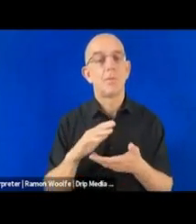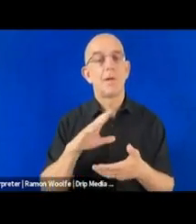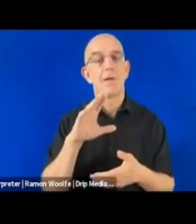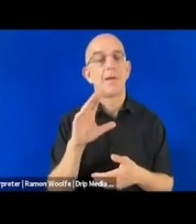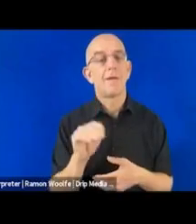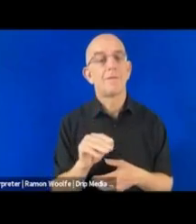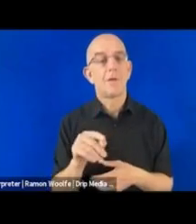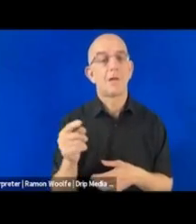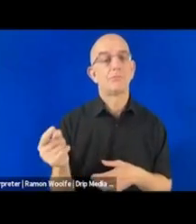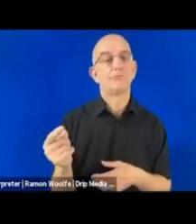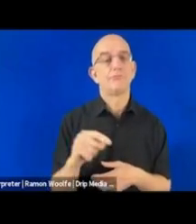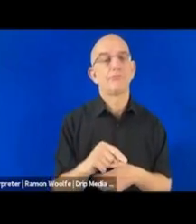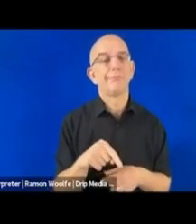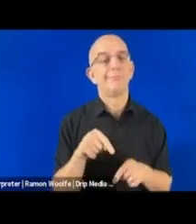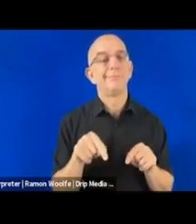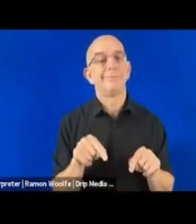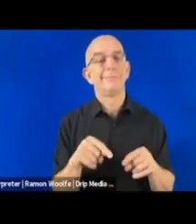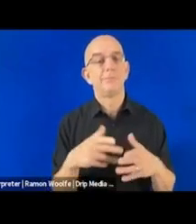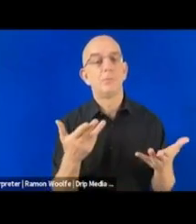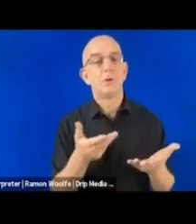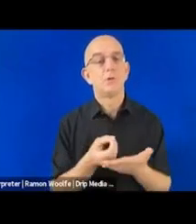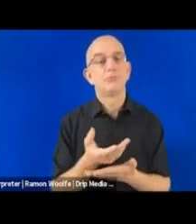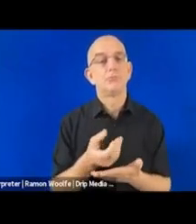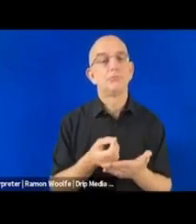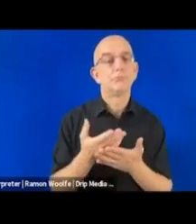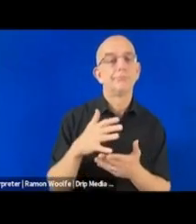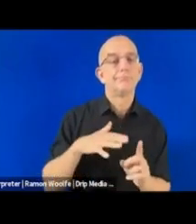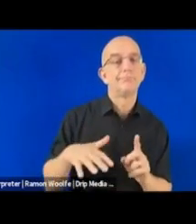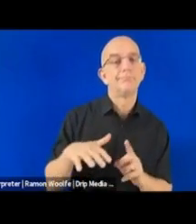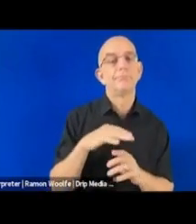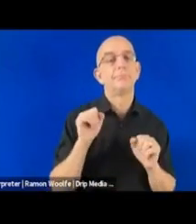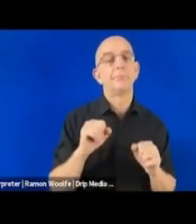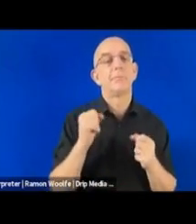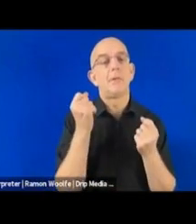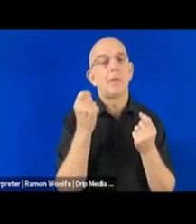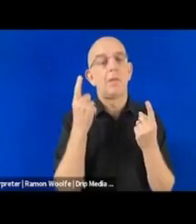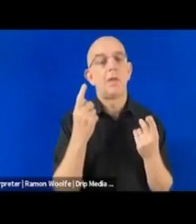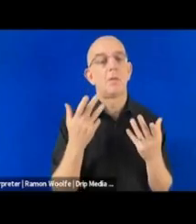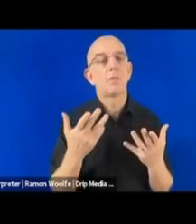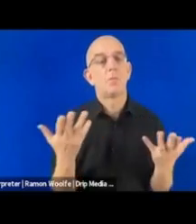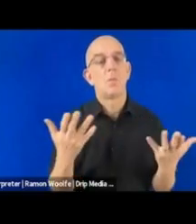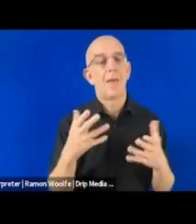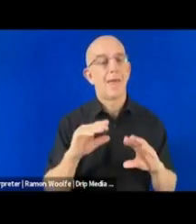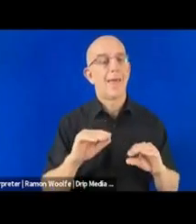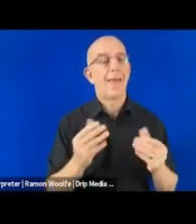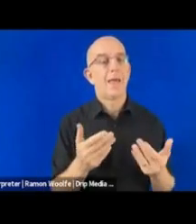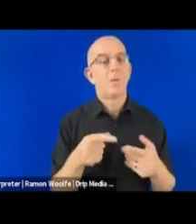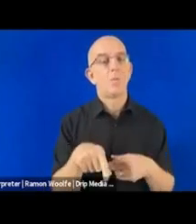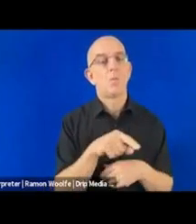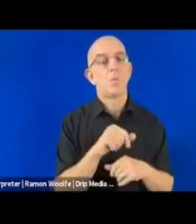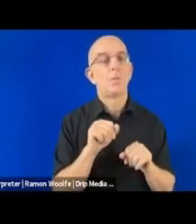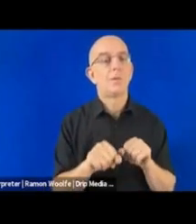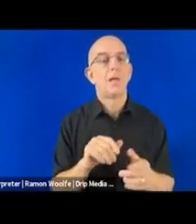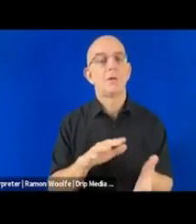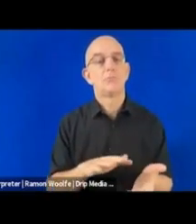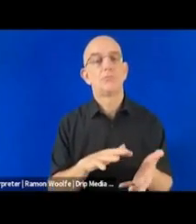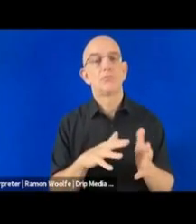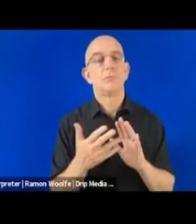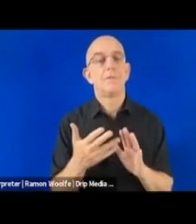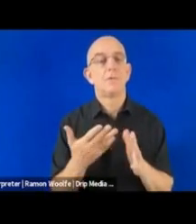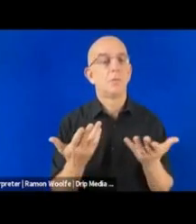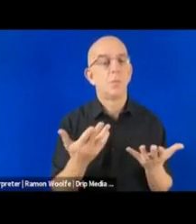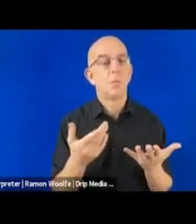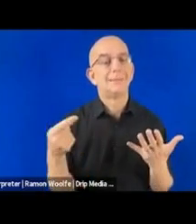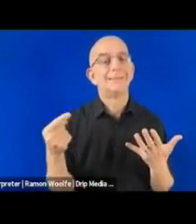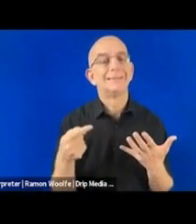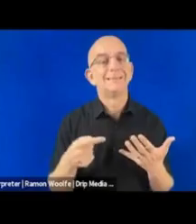our certificate program, a number of key issues were incorporated in our certificate program from the transform